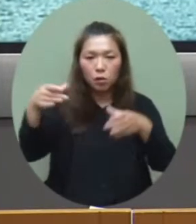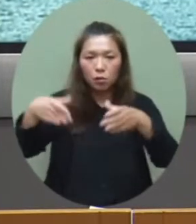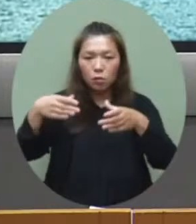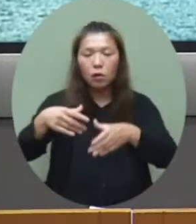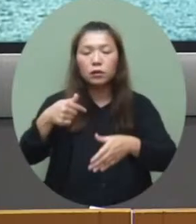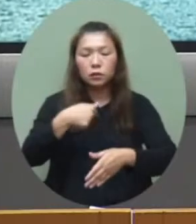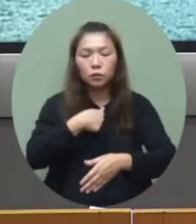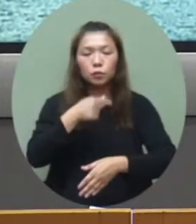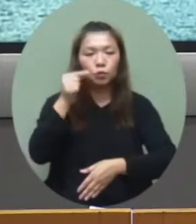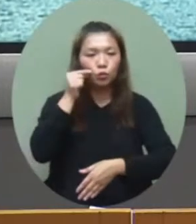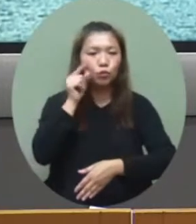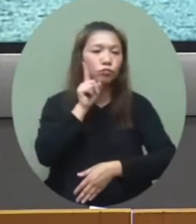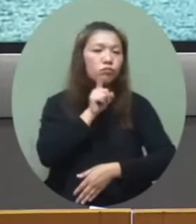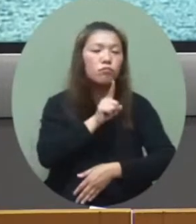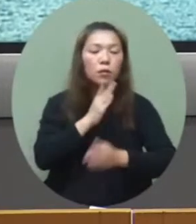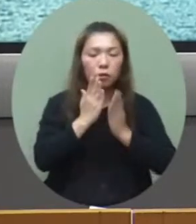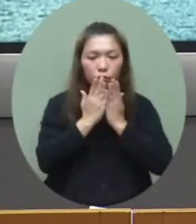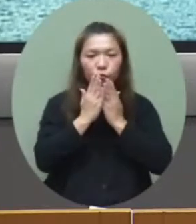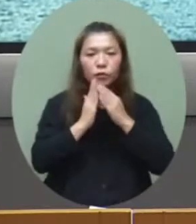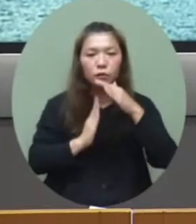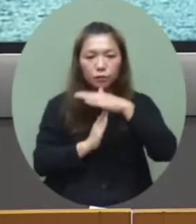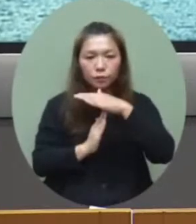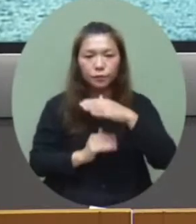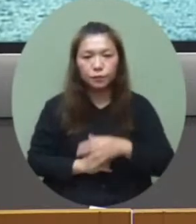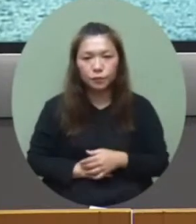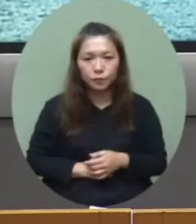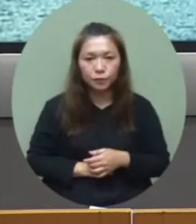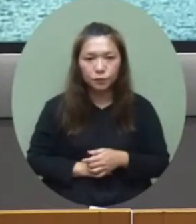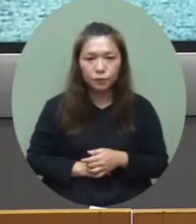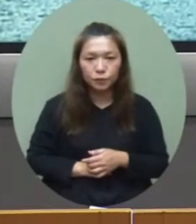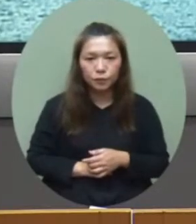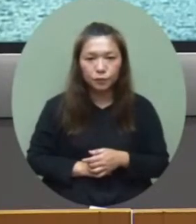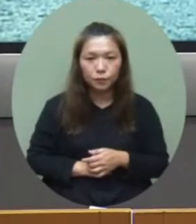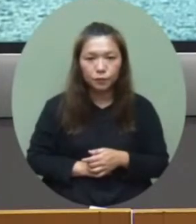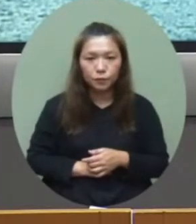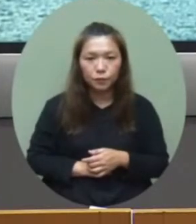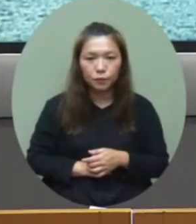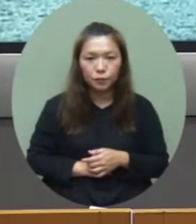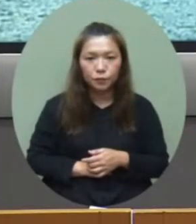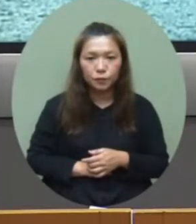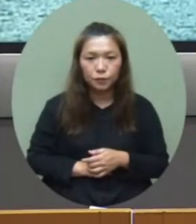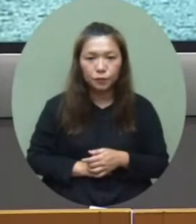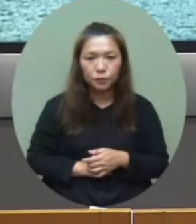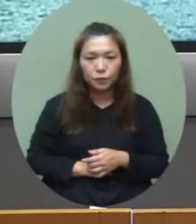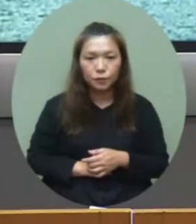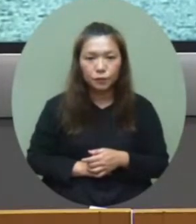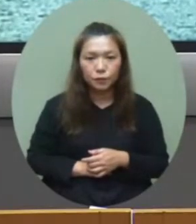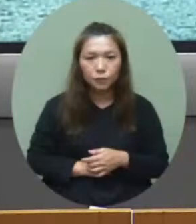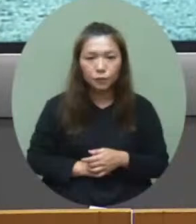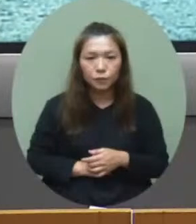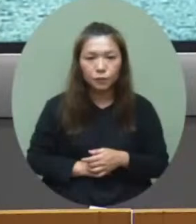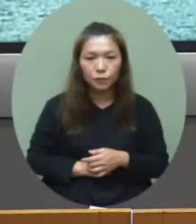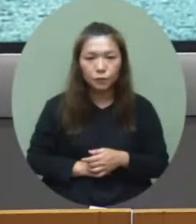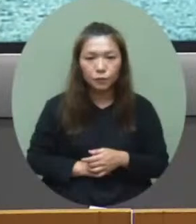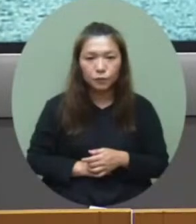with 2 confirmed cases. This classroom will be suspended for 1 week.